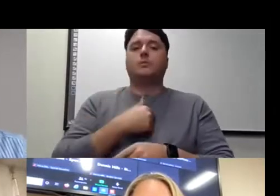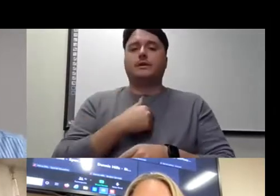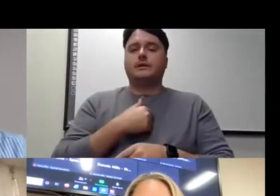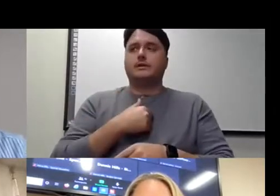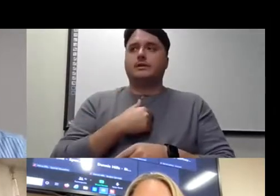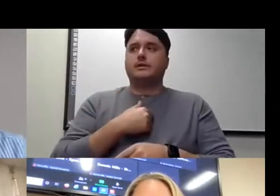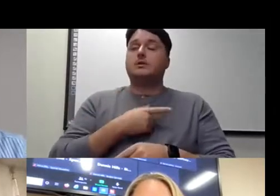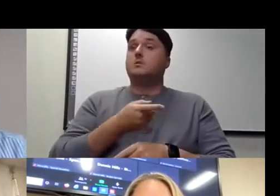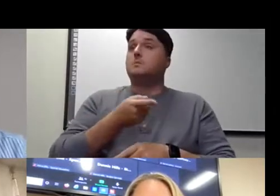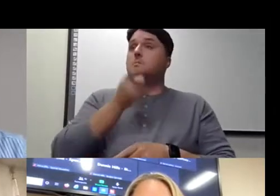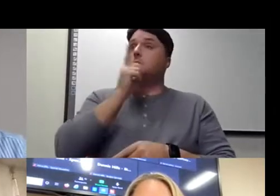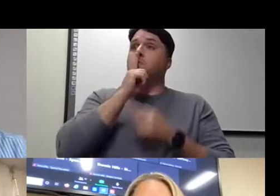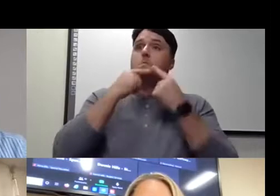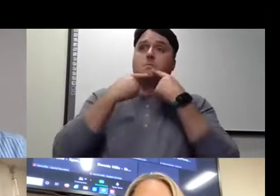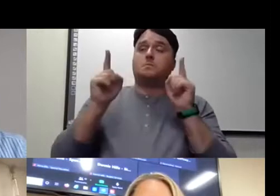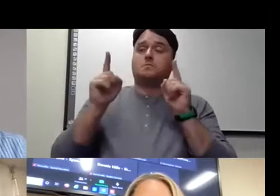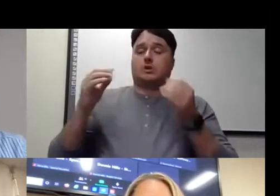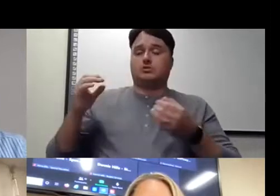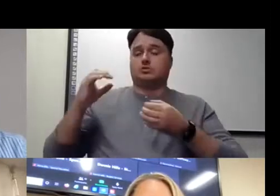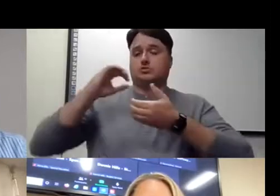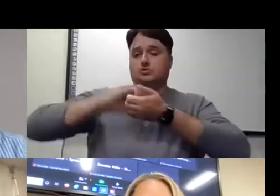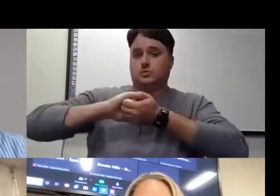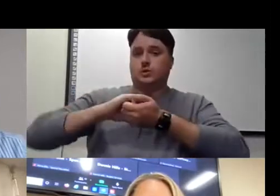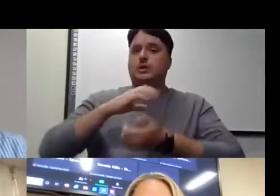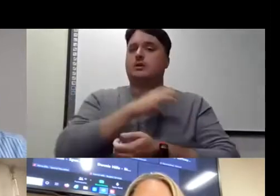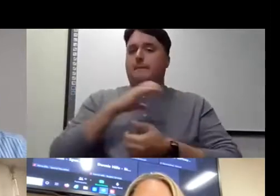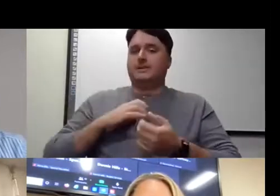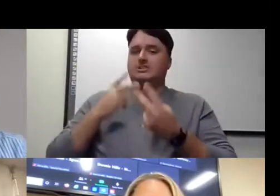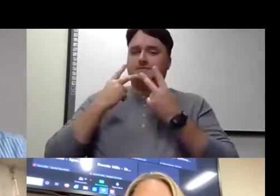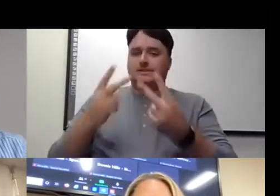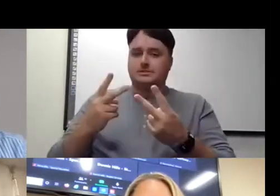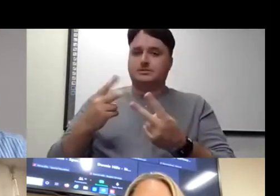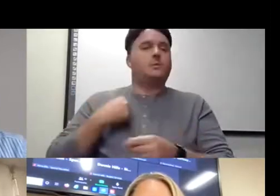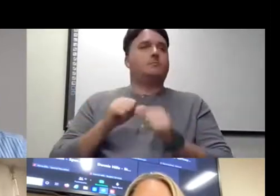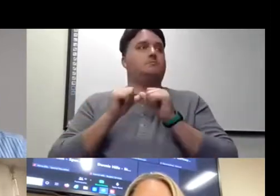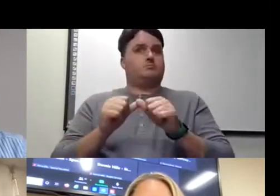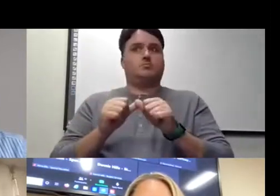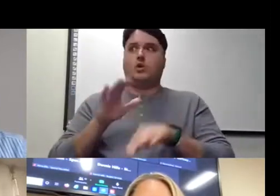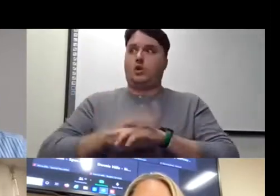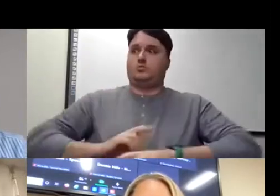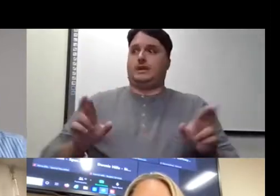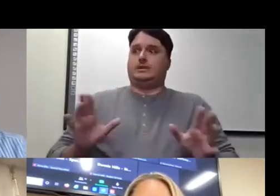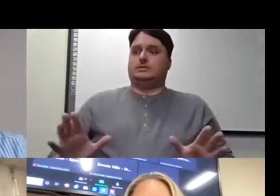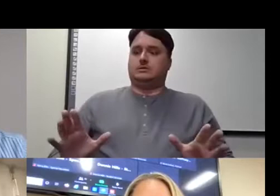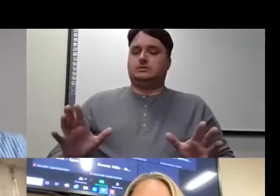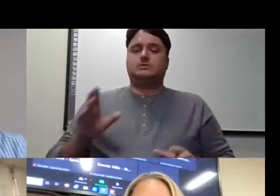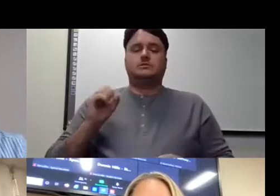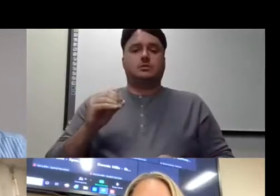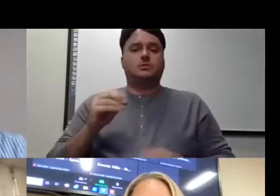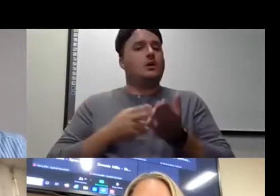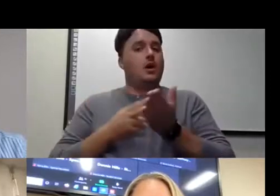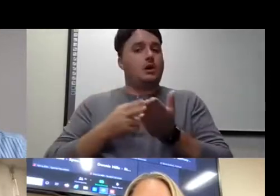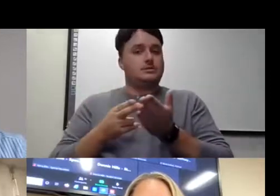unannounced joint commission visits. Like we have to be like permanently on our ready. So honestly,